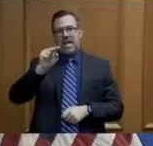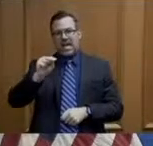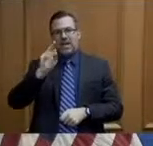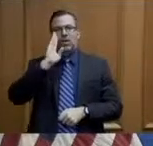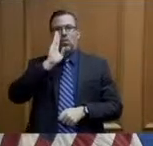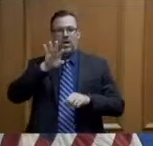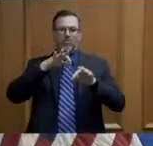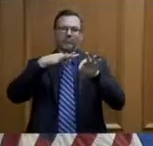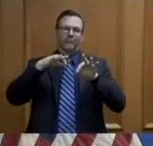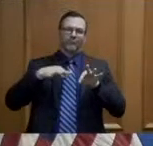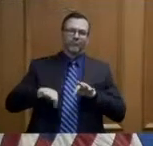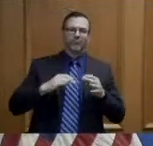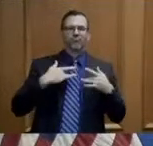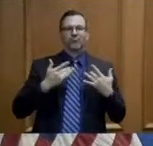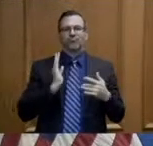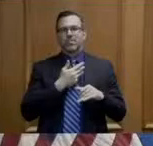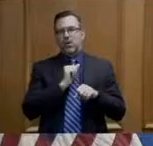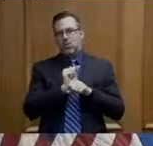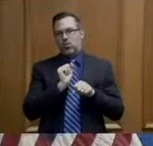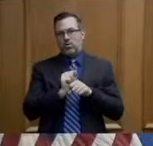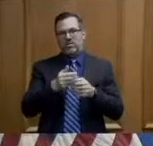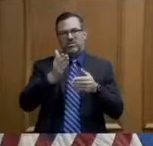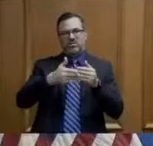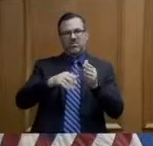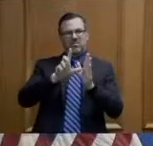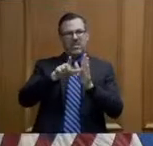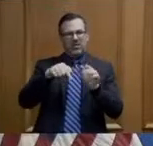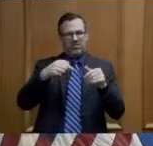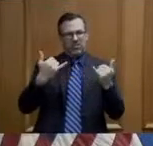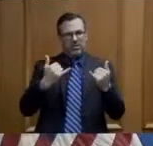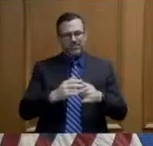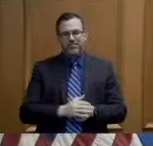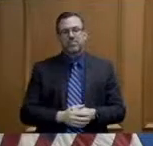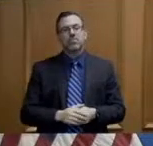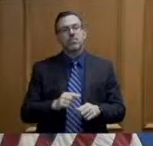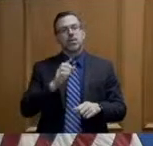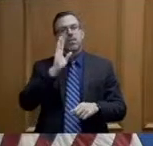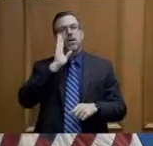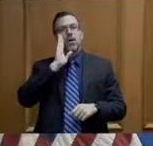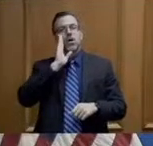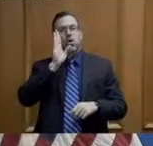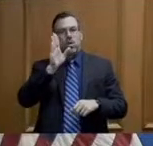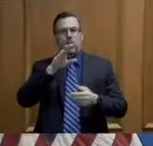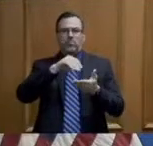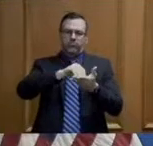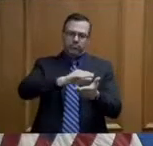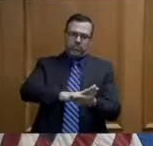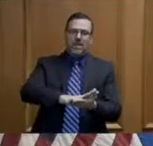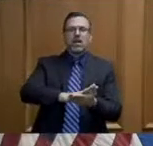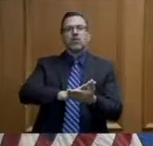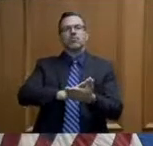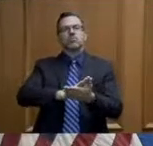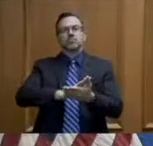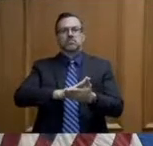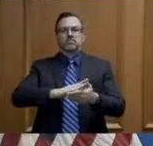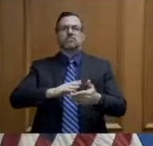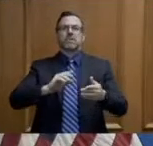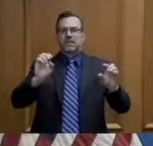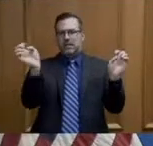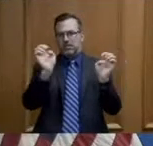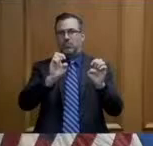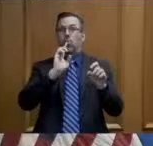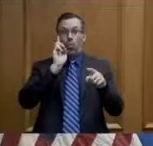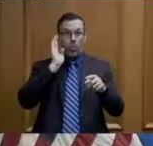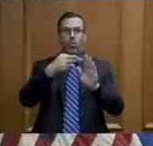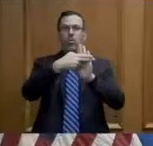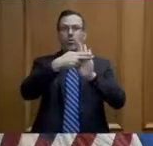state at the end of this briefing. But we will be preparing a declaration, an emergency declaration, to begin the